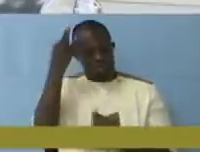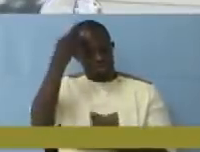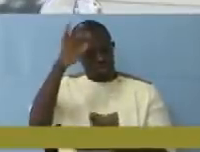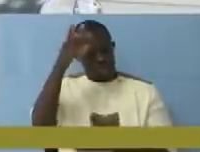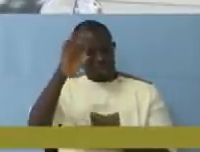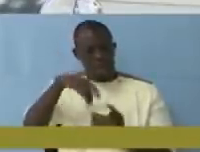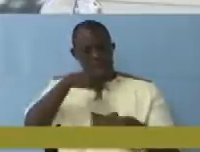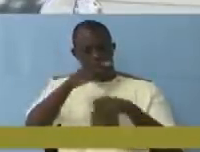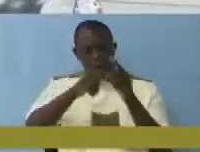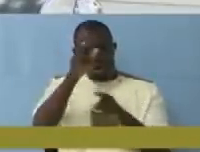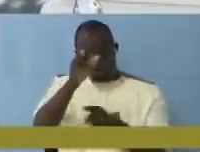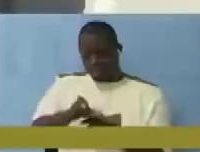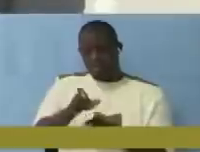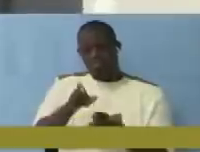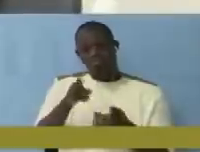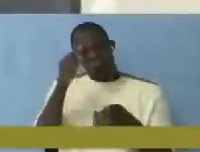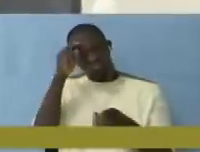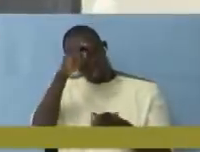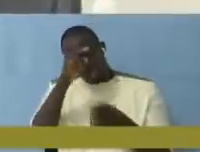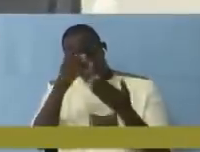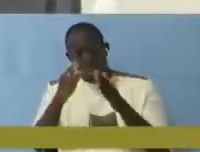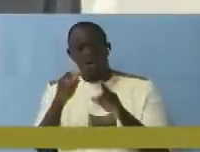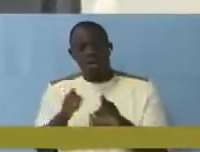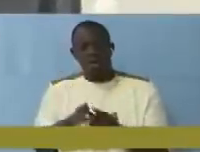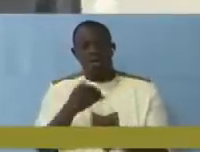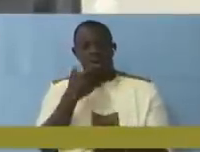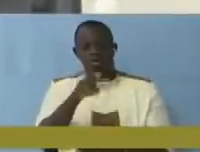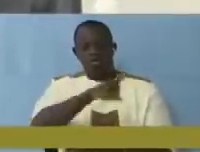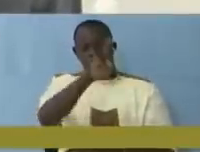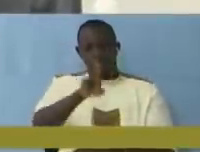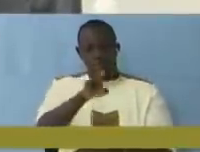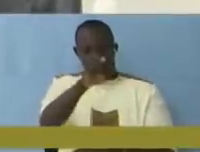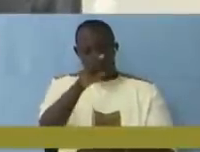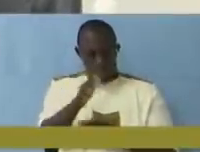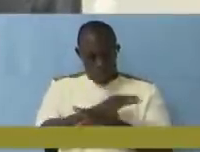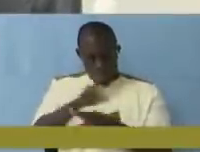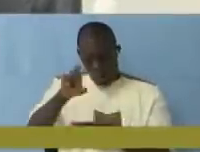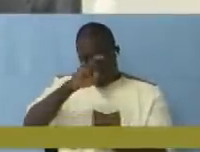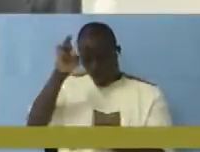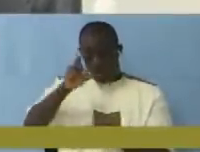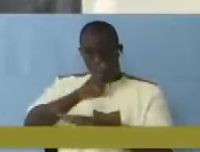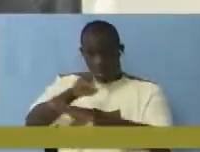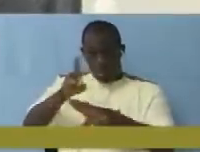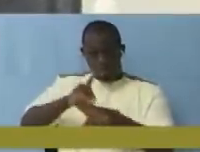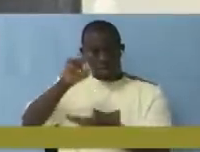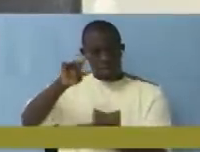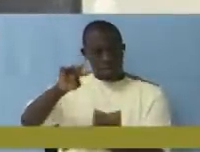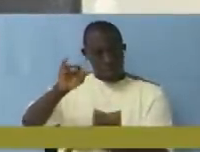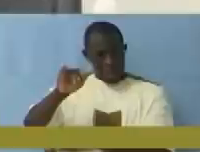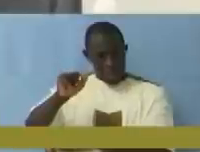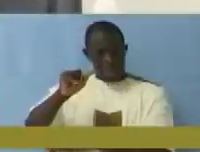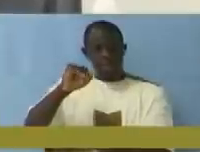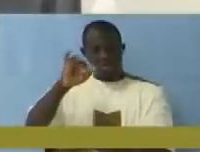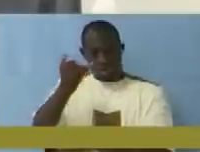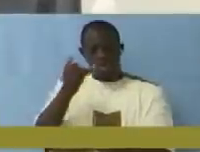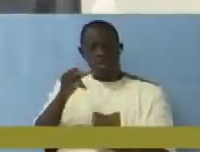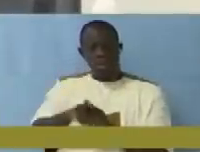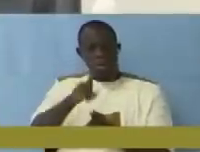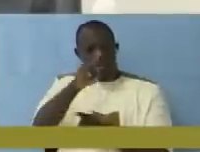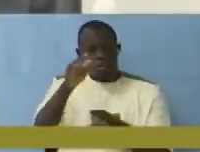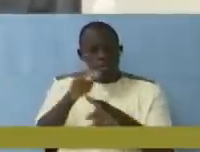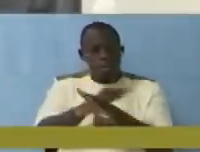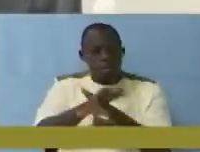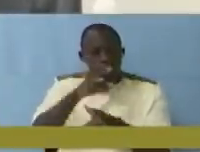this question. Were you working at the NIA at the time? Yes, I was. Were you working at